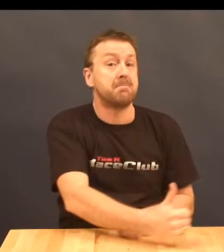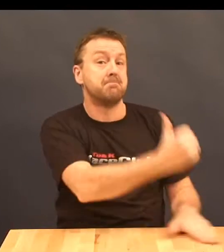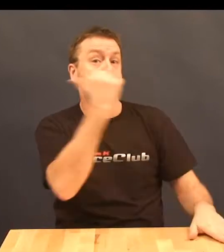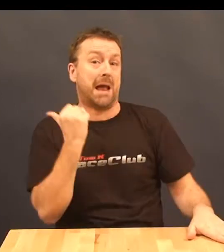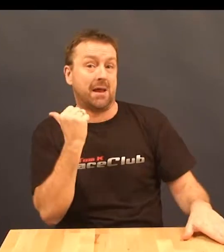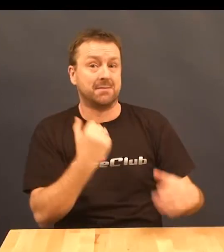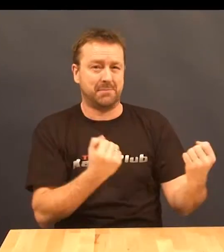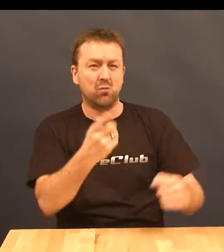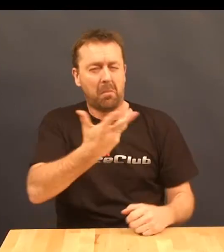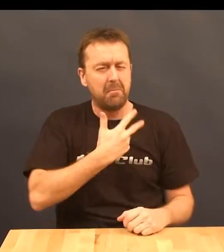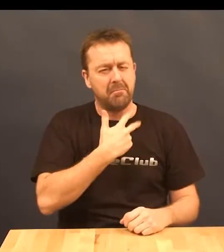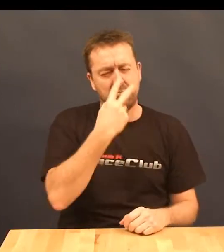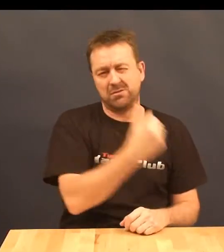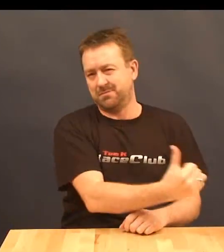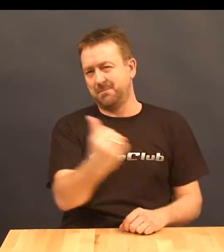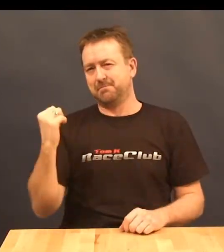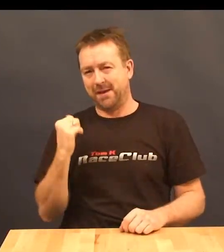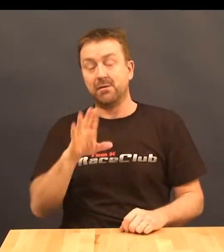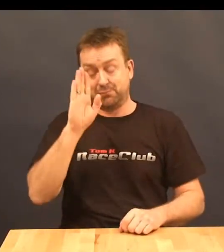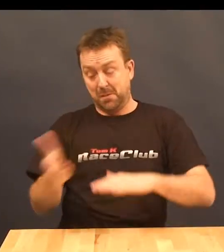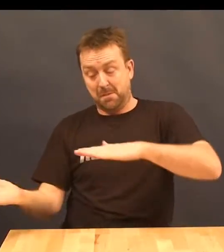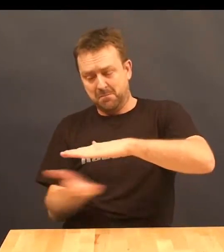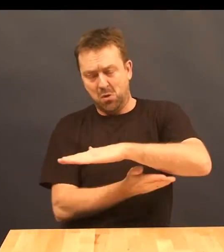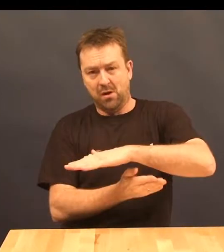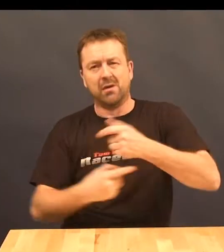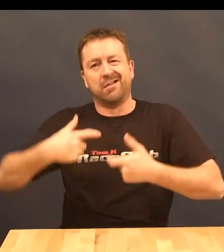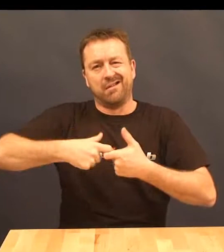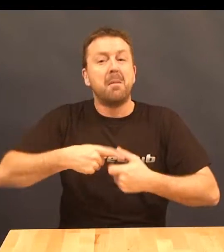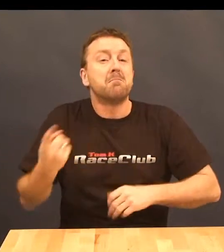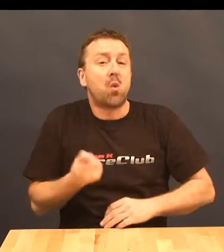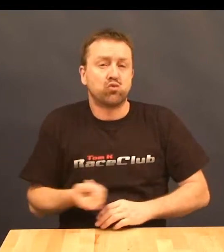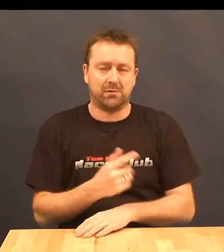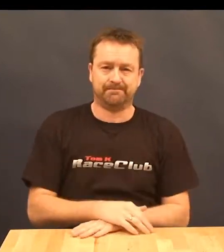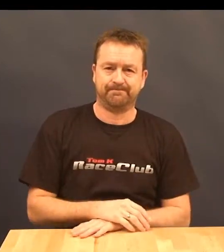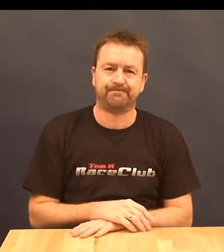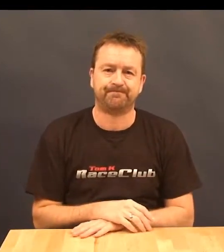car. Let's go look at the floor of the back of the car underneath the engine.